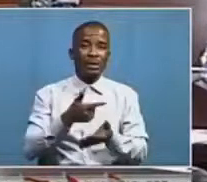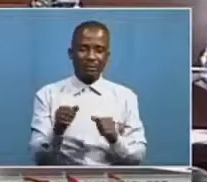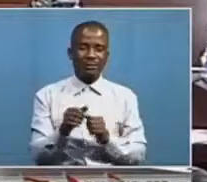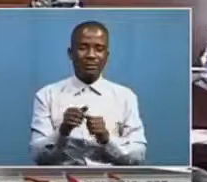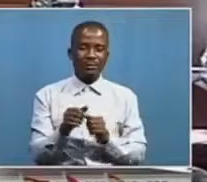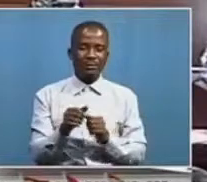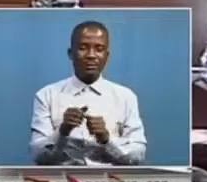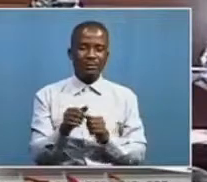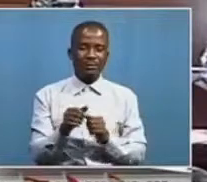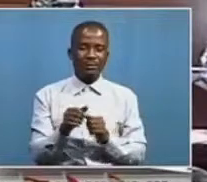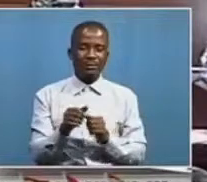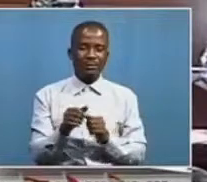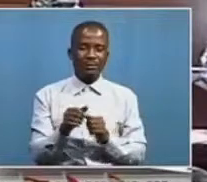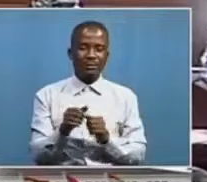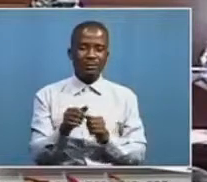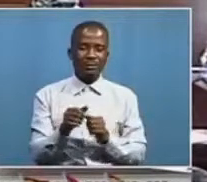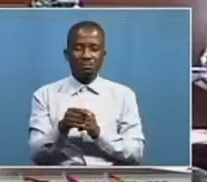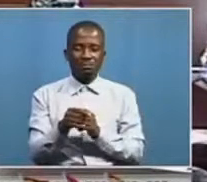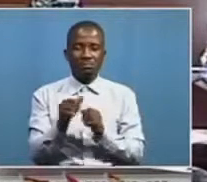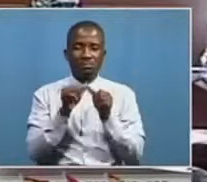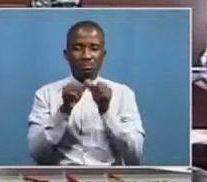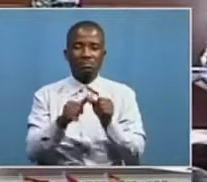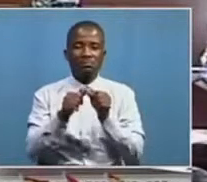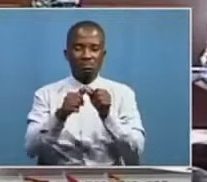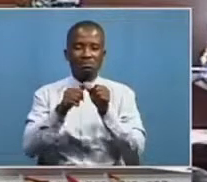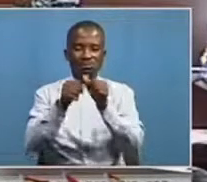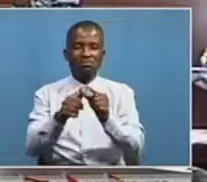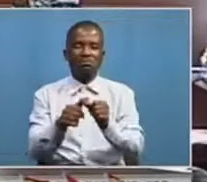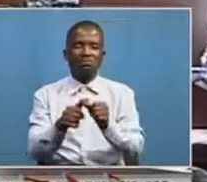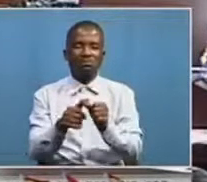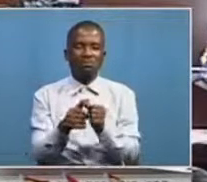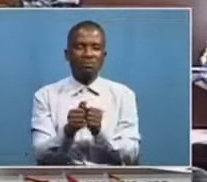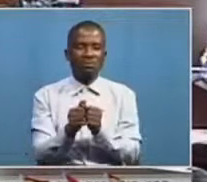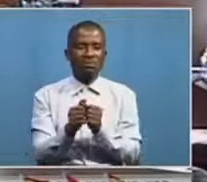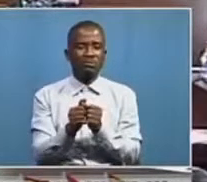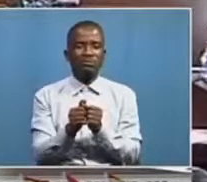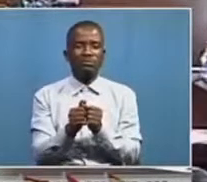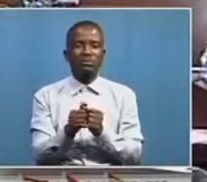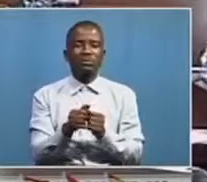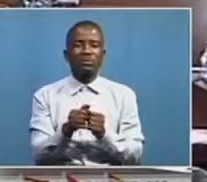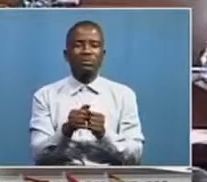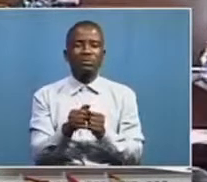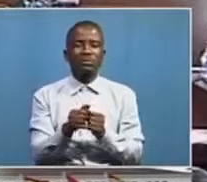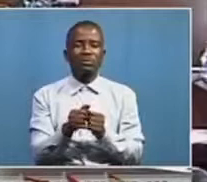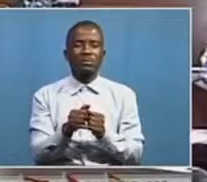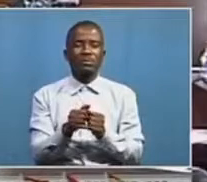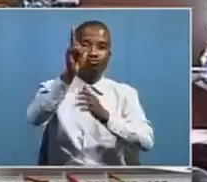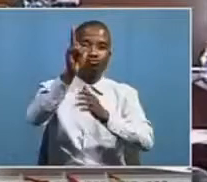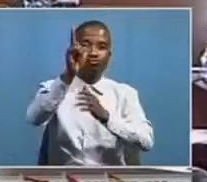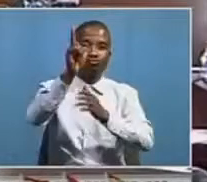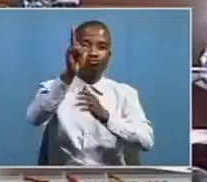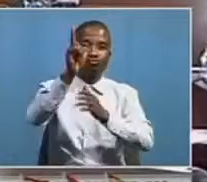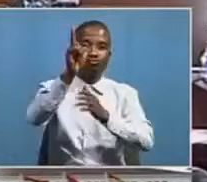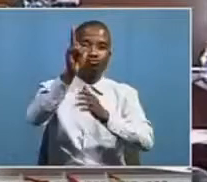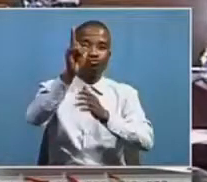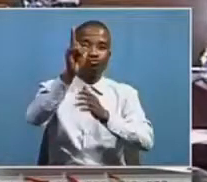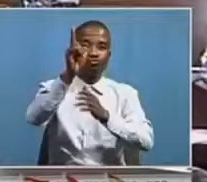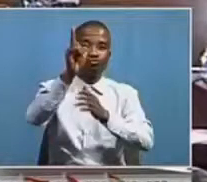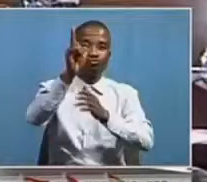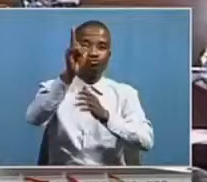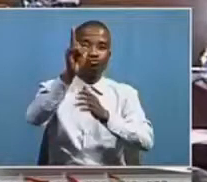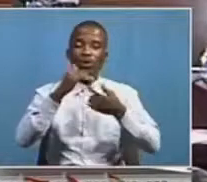The cross-examination of PW1 continued on the same day as follows. Question: I am putting it to you that you use this erroneous